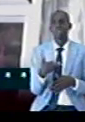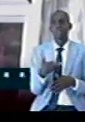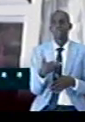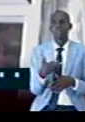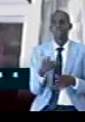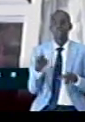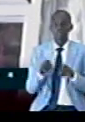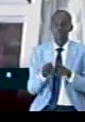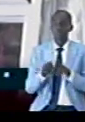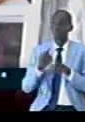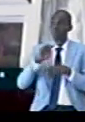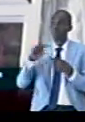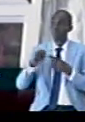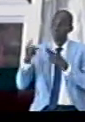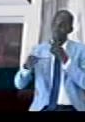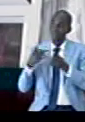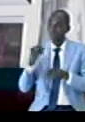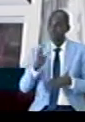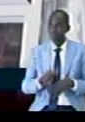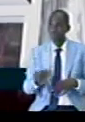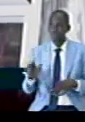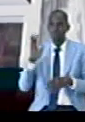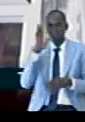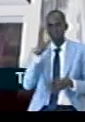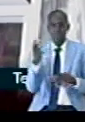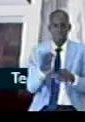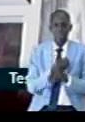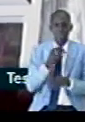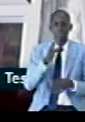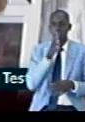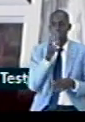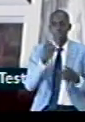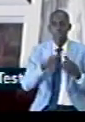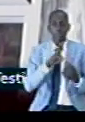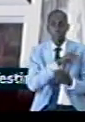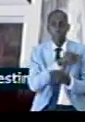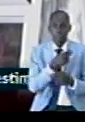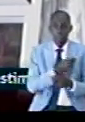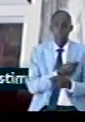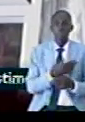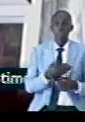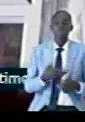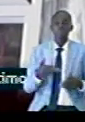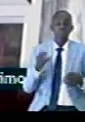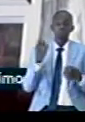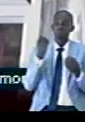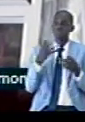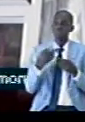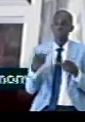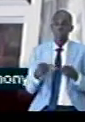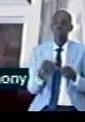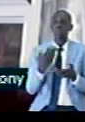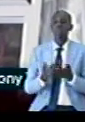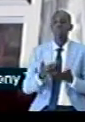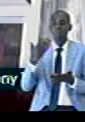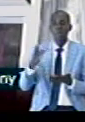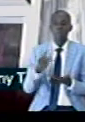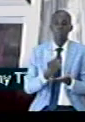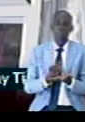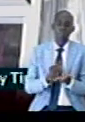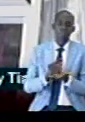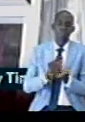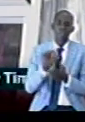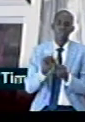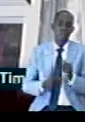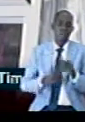children, they took me to hospital there for no event. Even here in Sabumbrini, I've been buying drugs. No